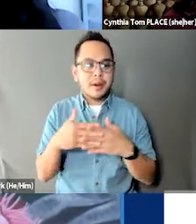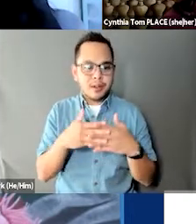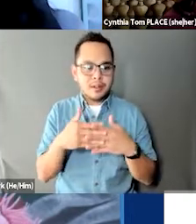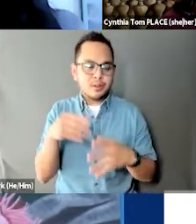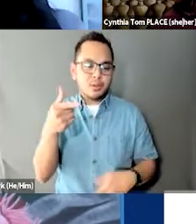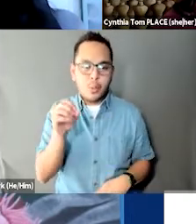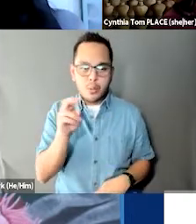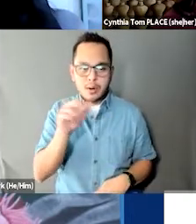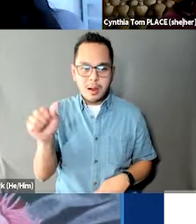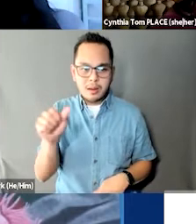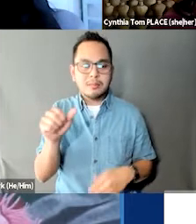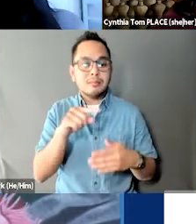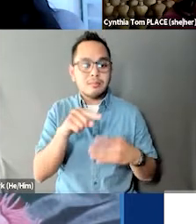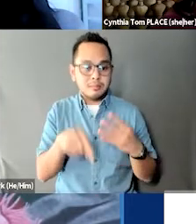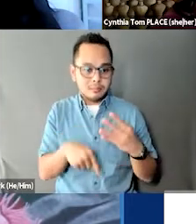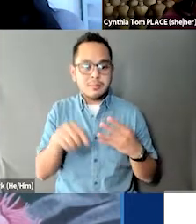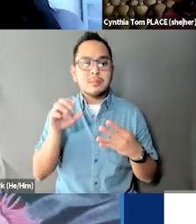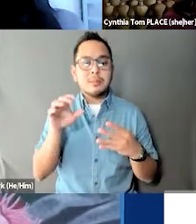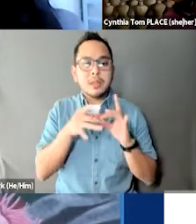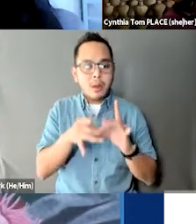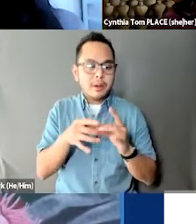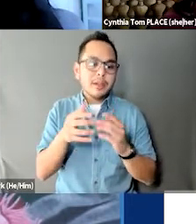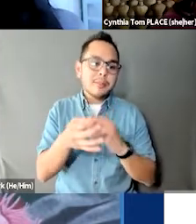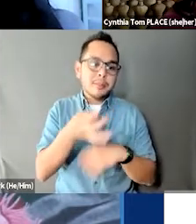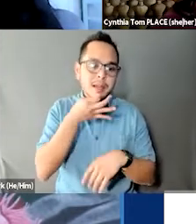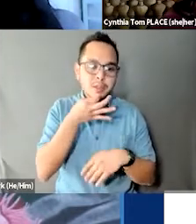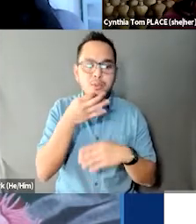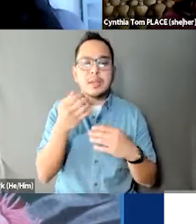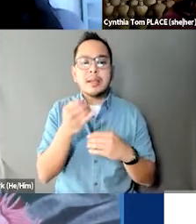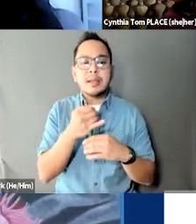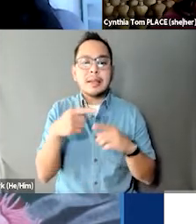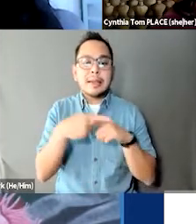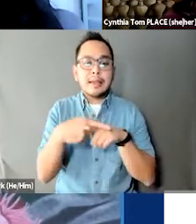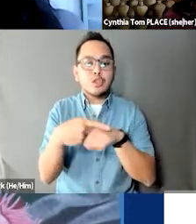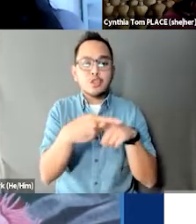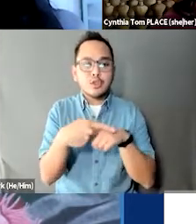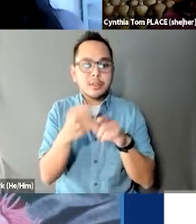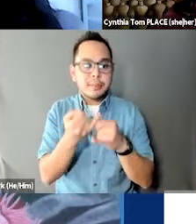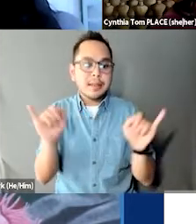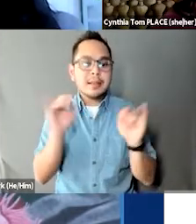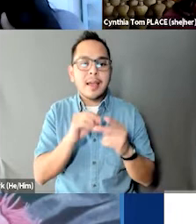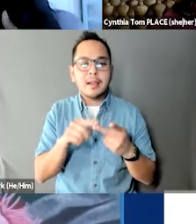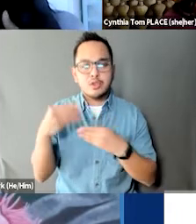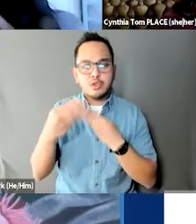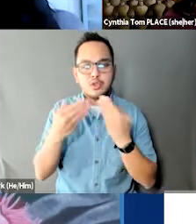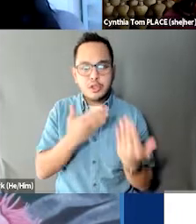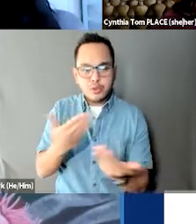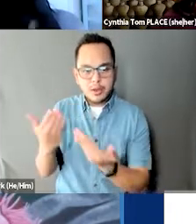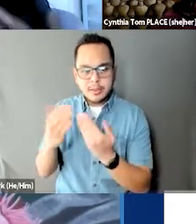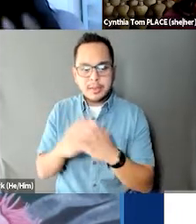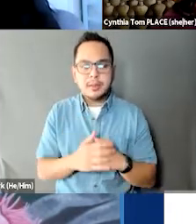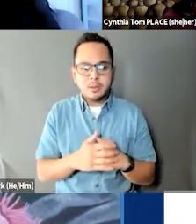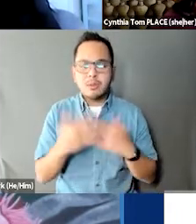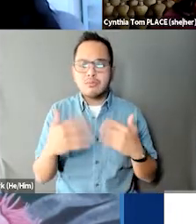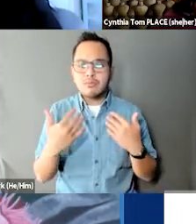belonging, mastery, interdependence, and generosity. So it was really important for me to not only work toward